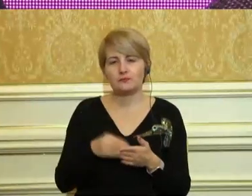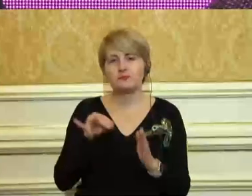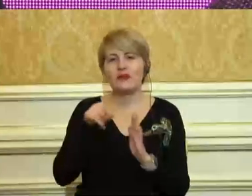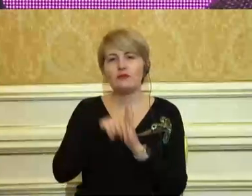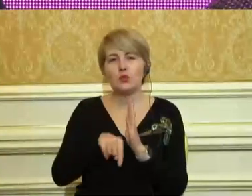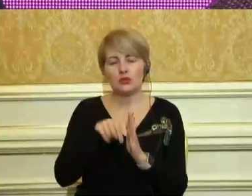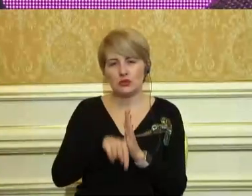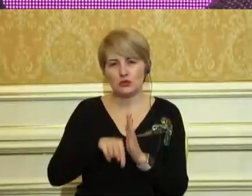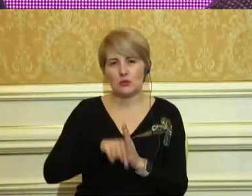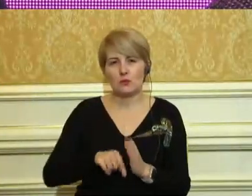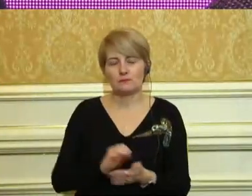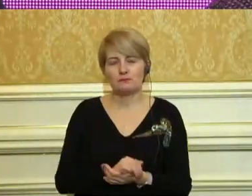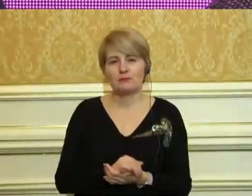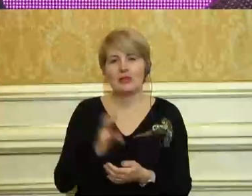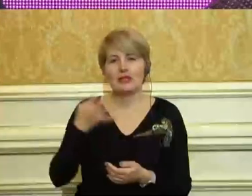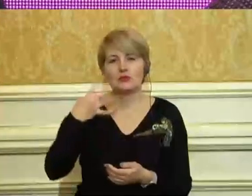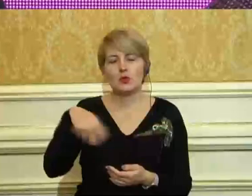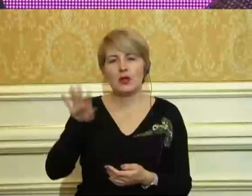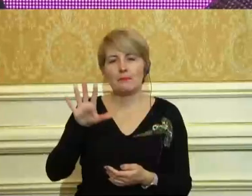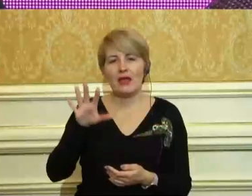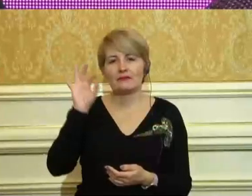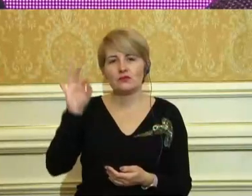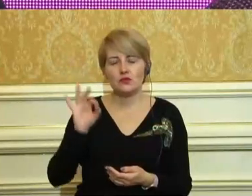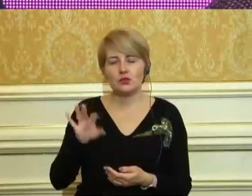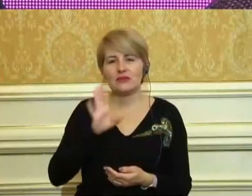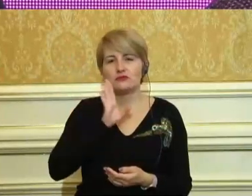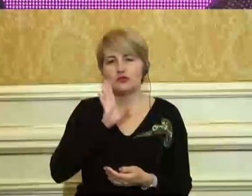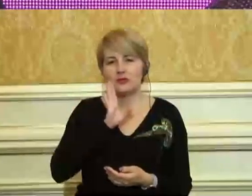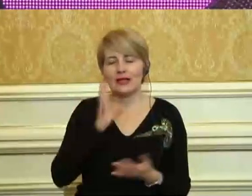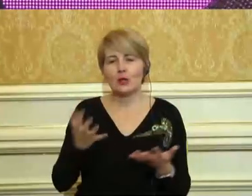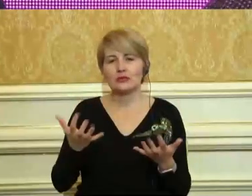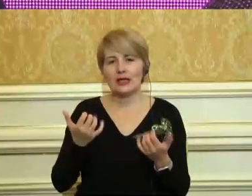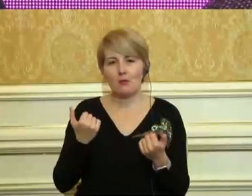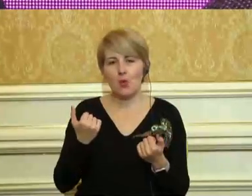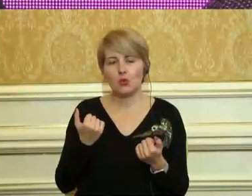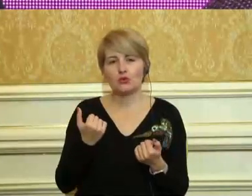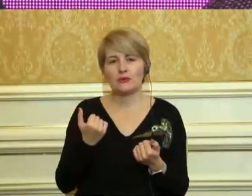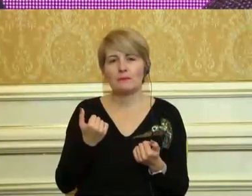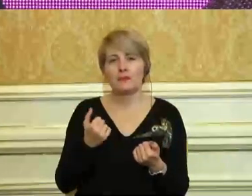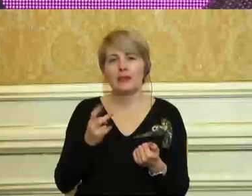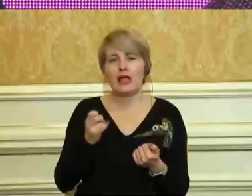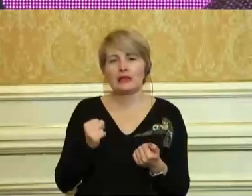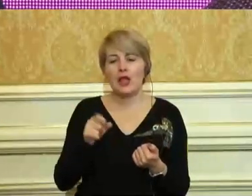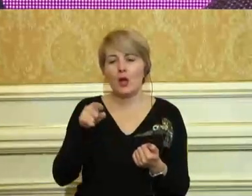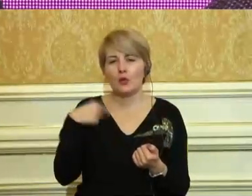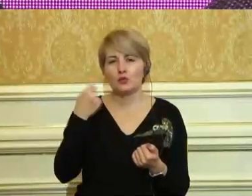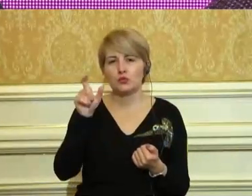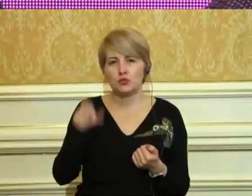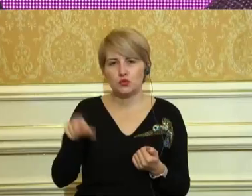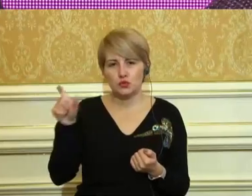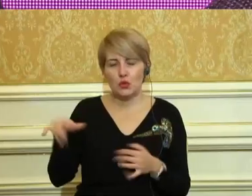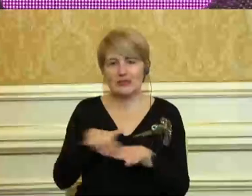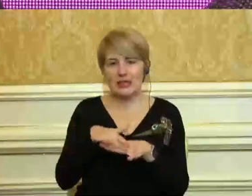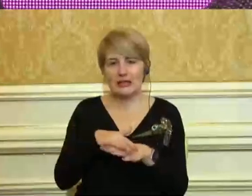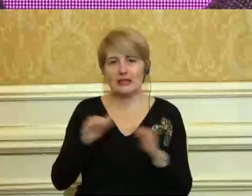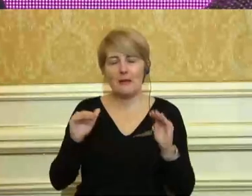kind of a distribution of the GDPs, and 45% less the women get